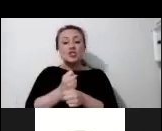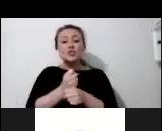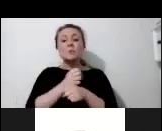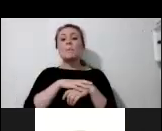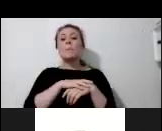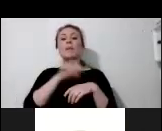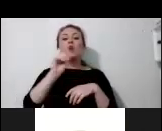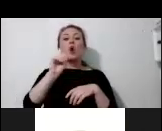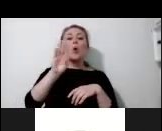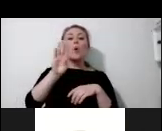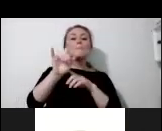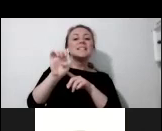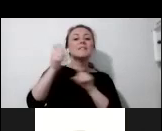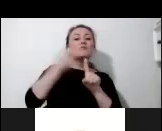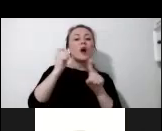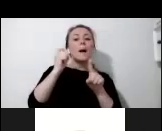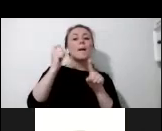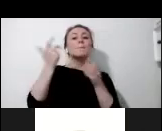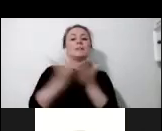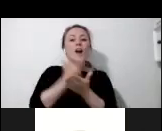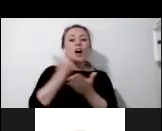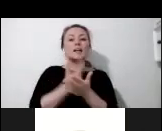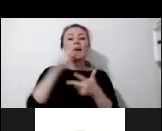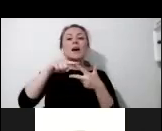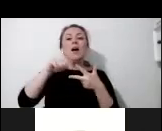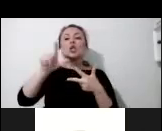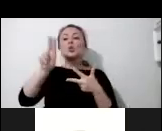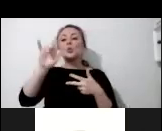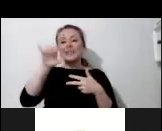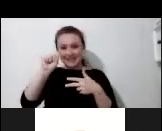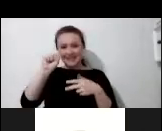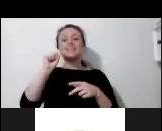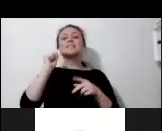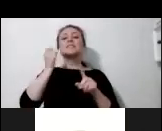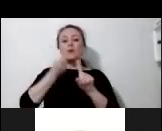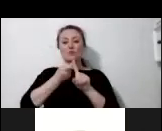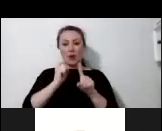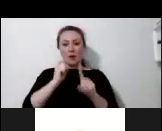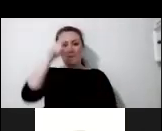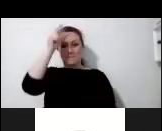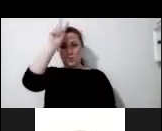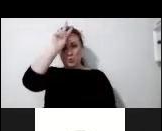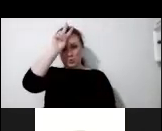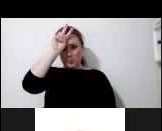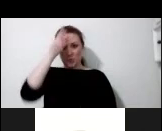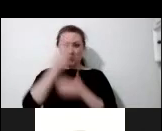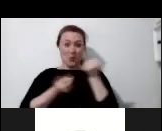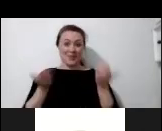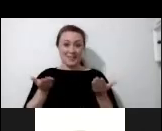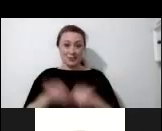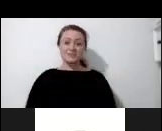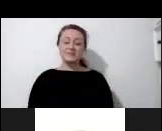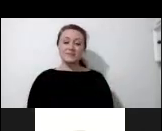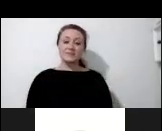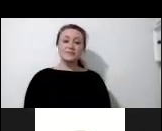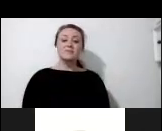from Ghana, we had Luis from Peru. And it's interesting,